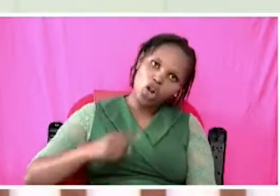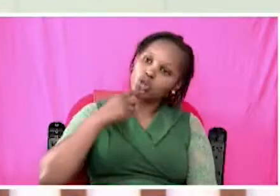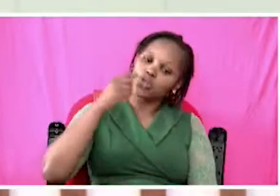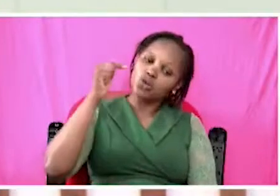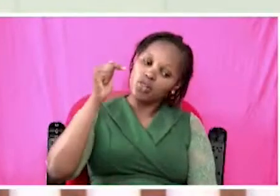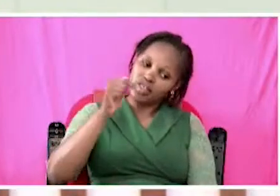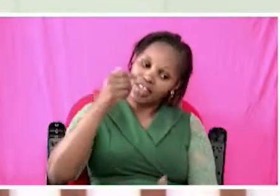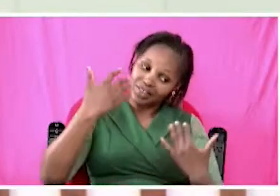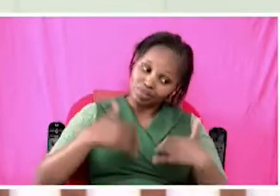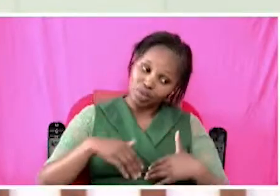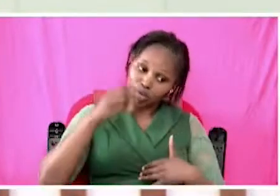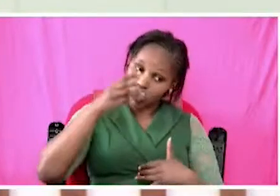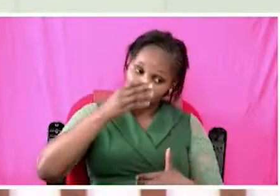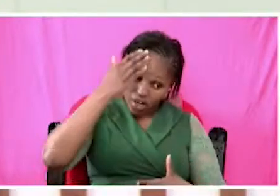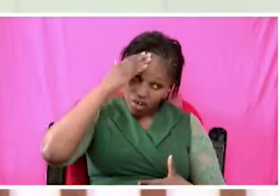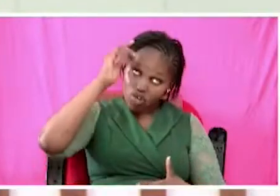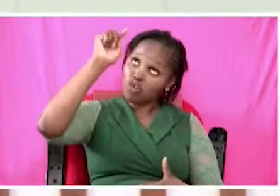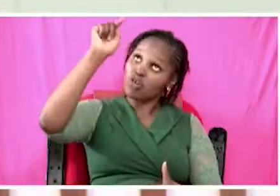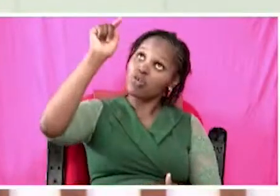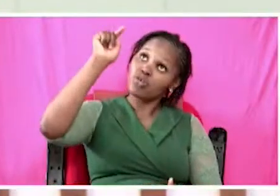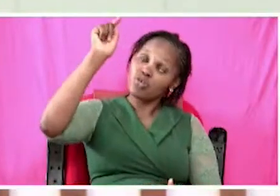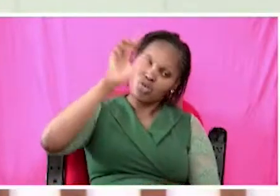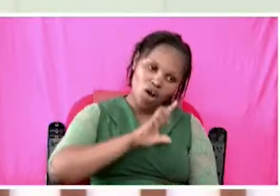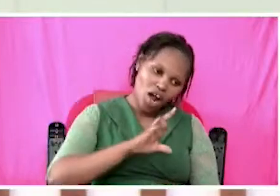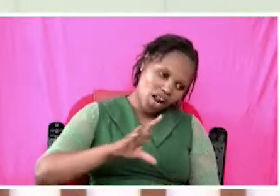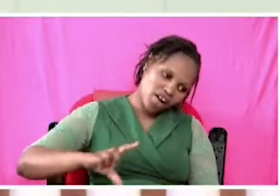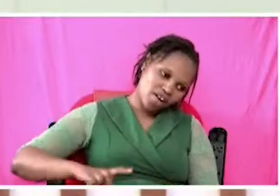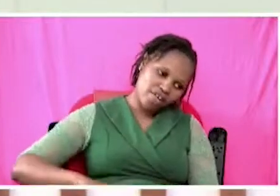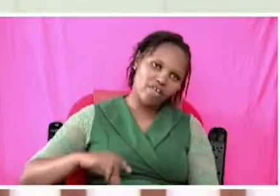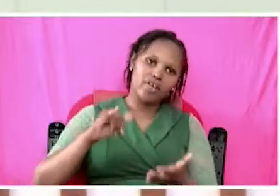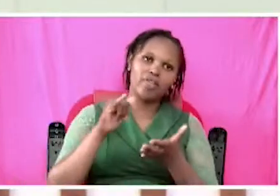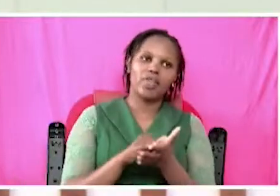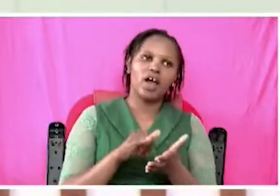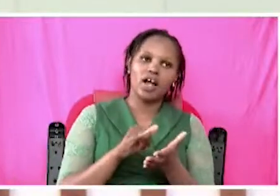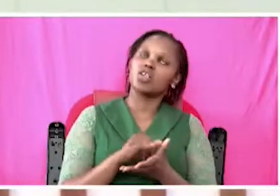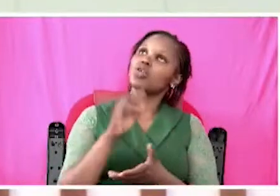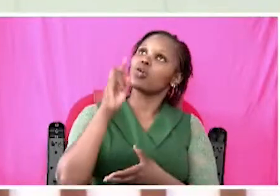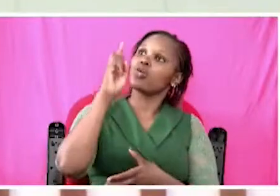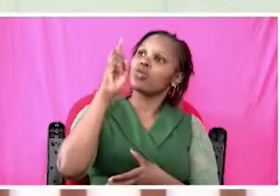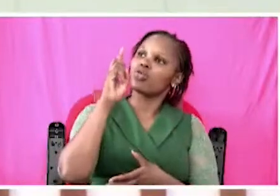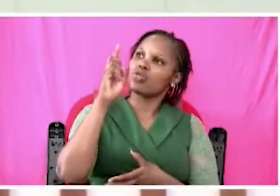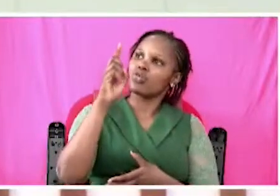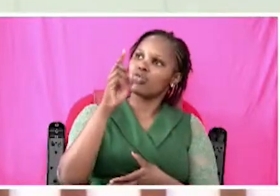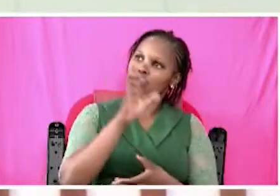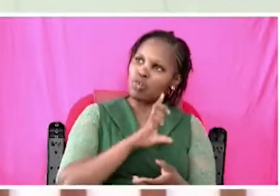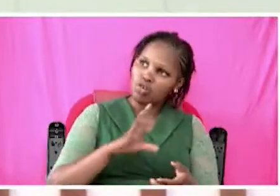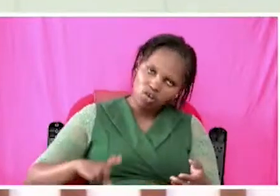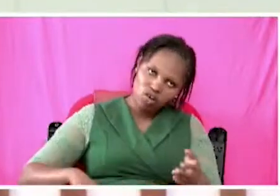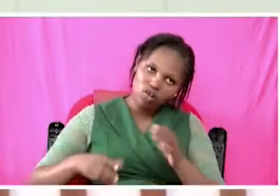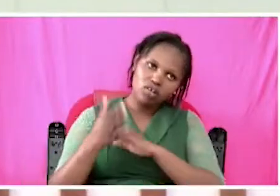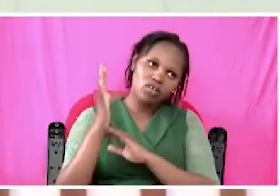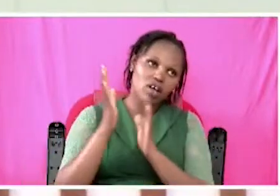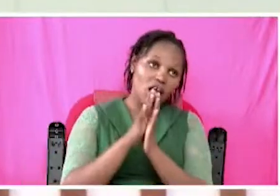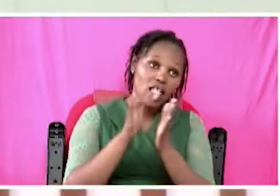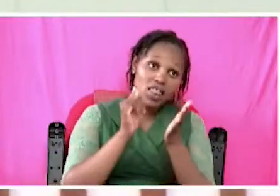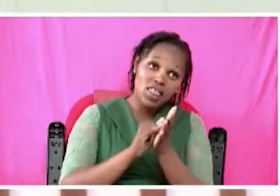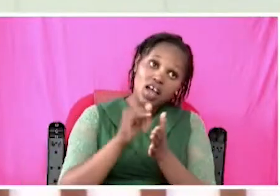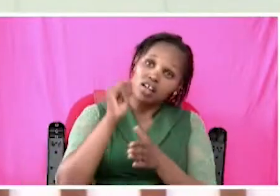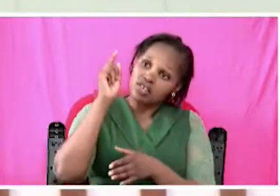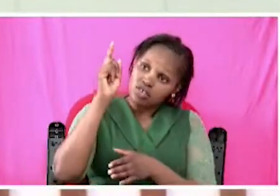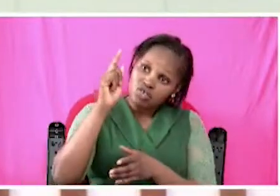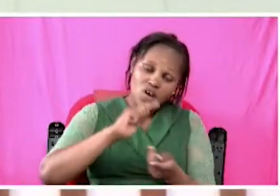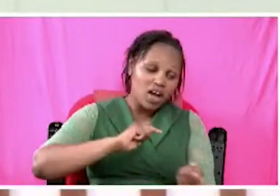know that you are Lord, that you, Lord, are God, and that you are